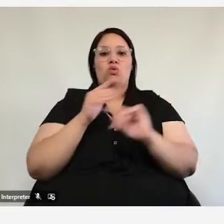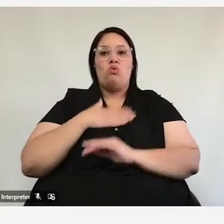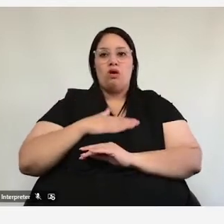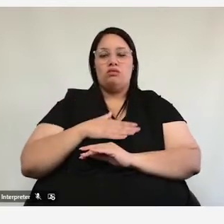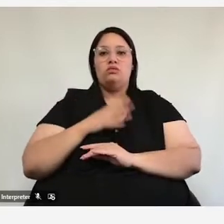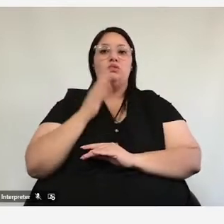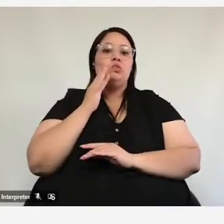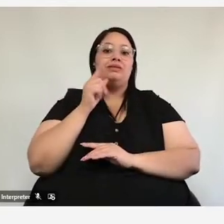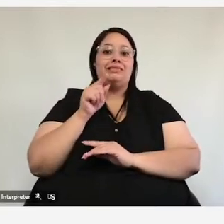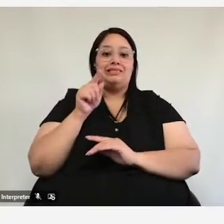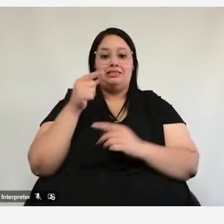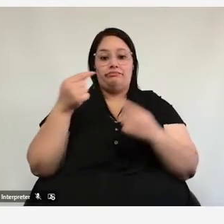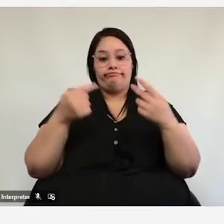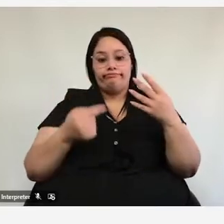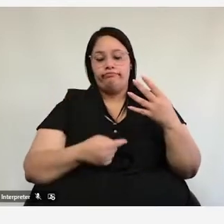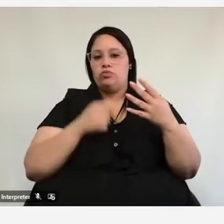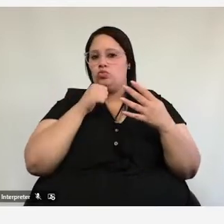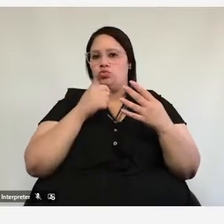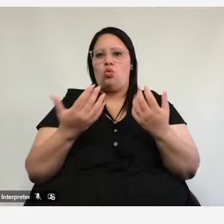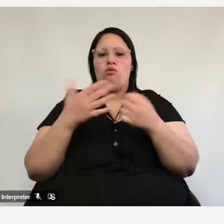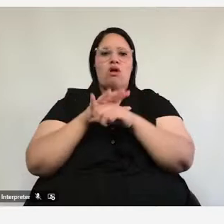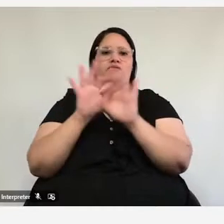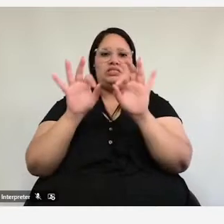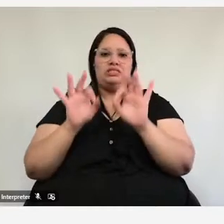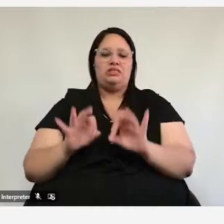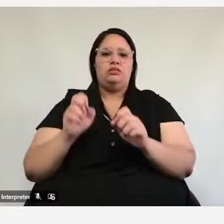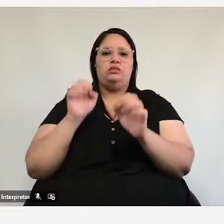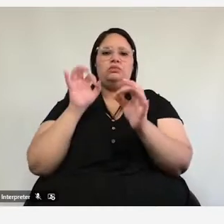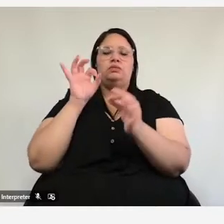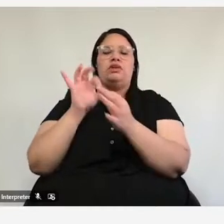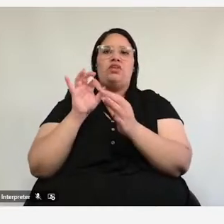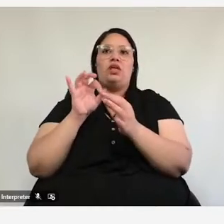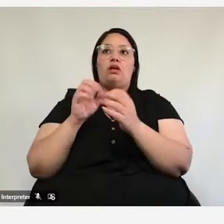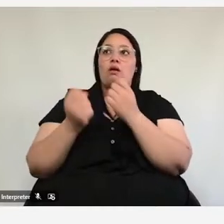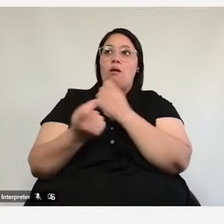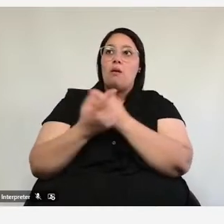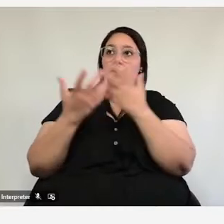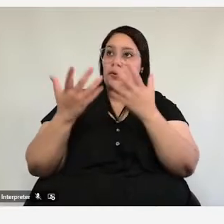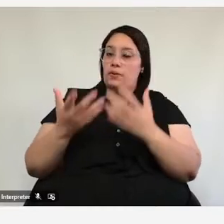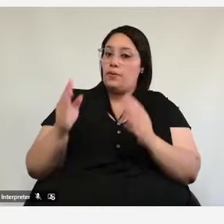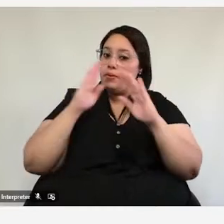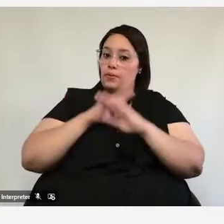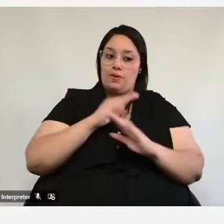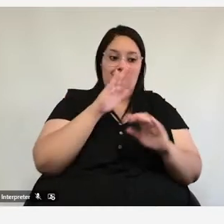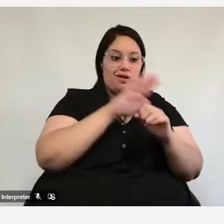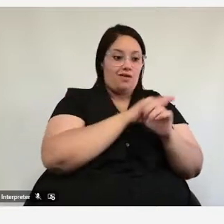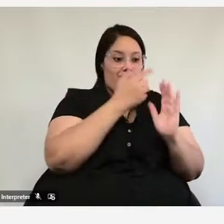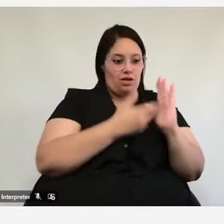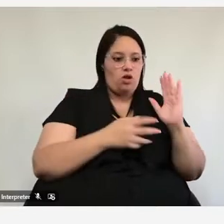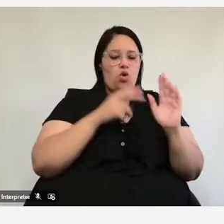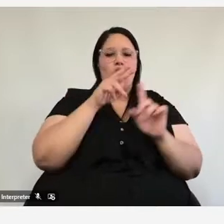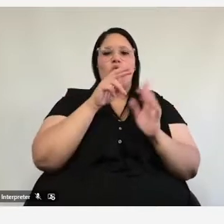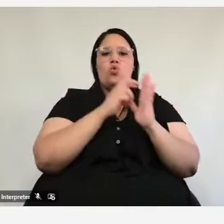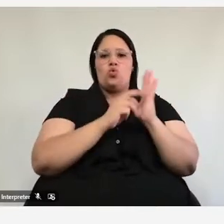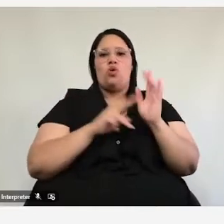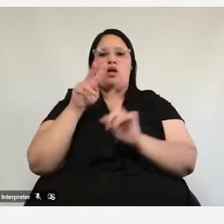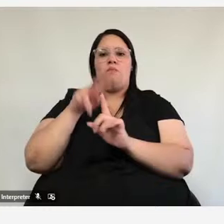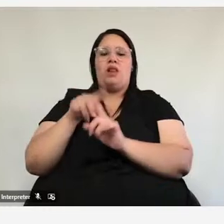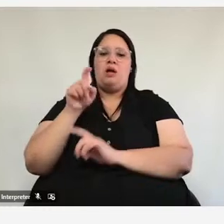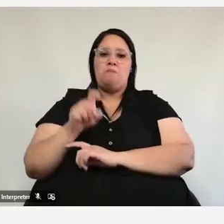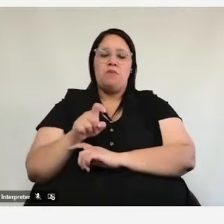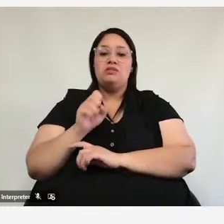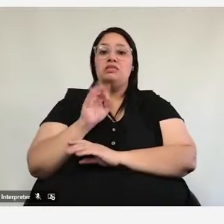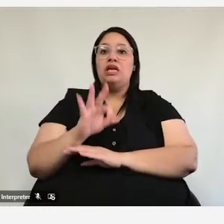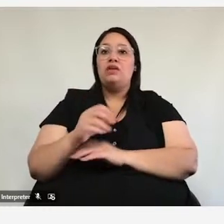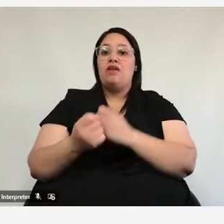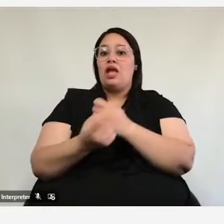these directives do not cover a particular eventuality, the standing rules must apply, and in